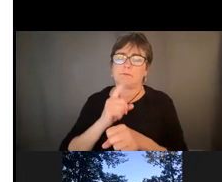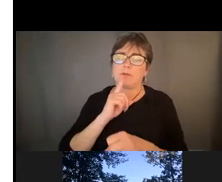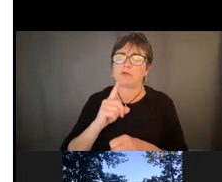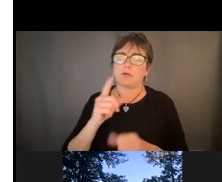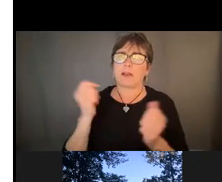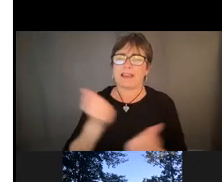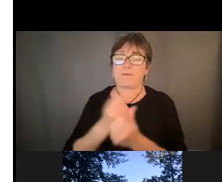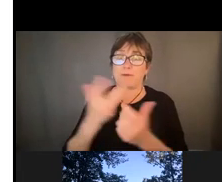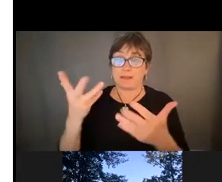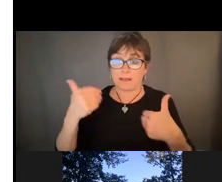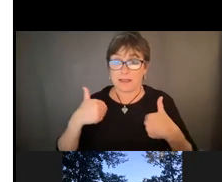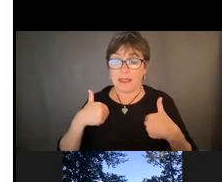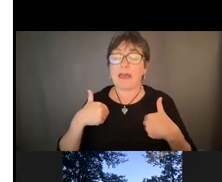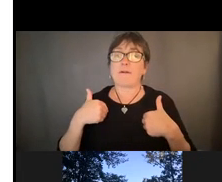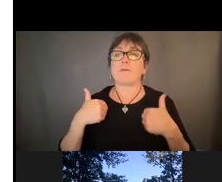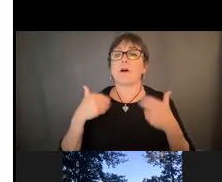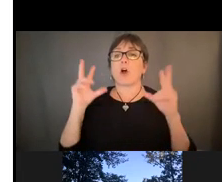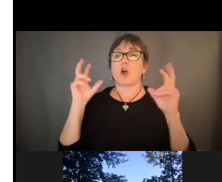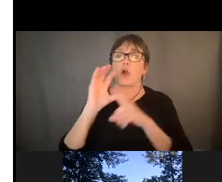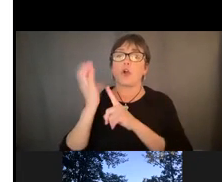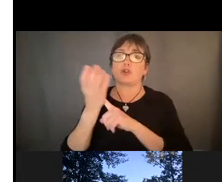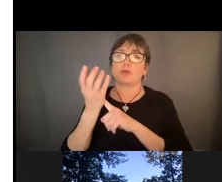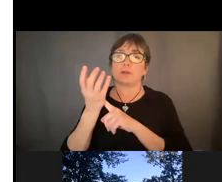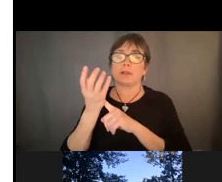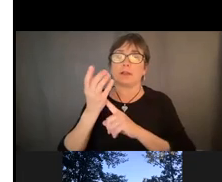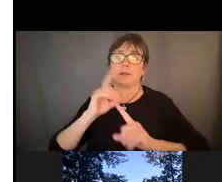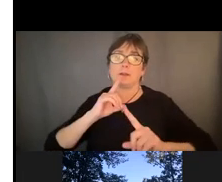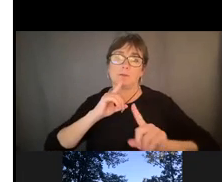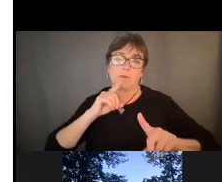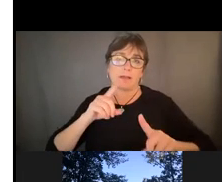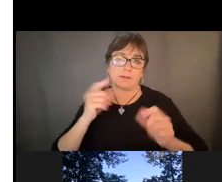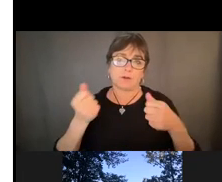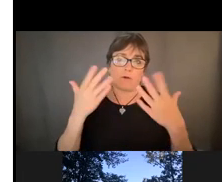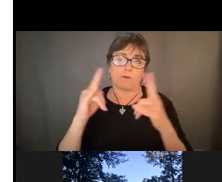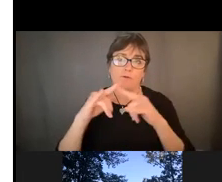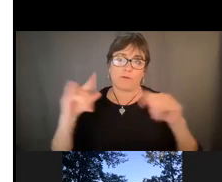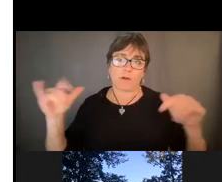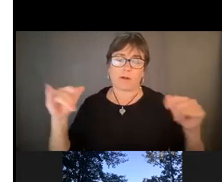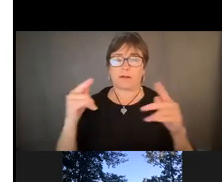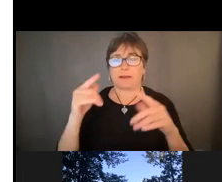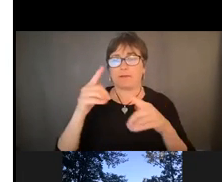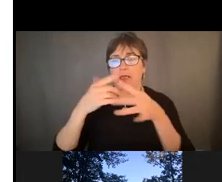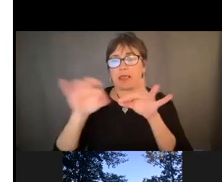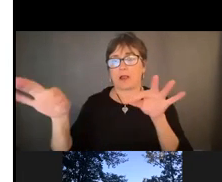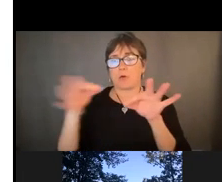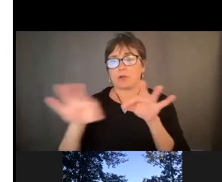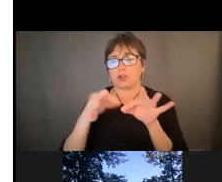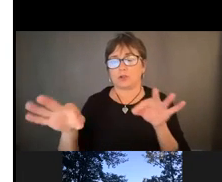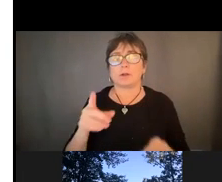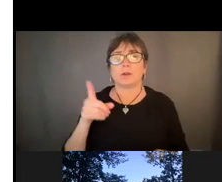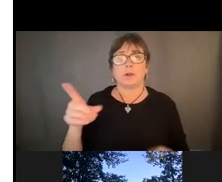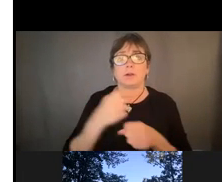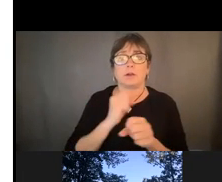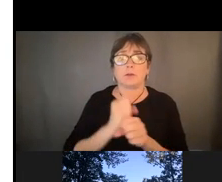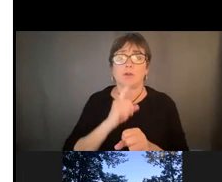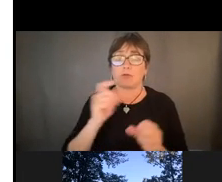culturally responsive and in multiple languages. They have been making sure that everything is up to